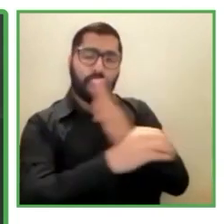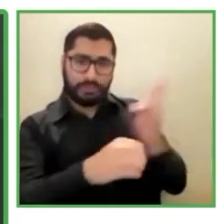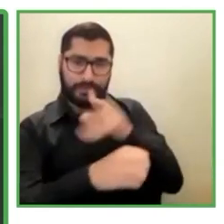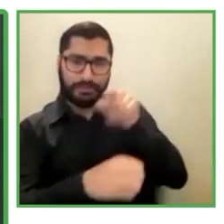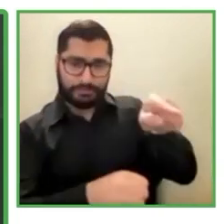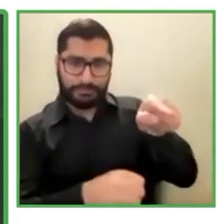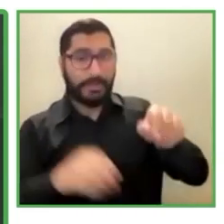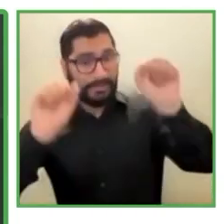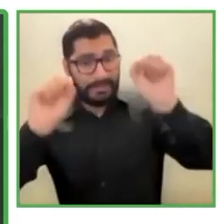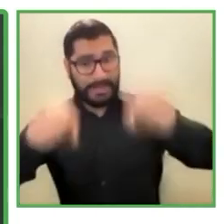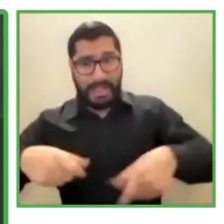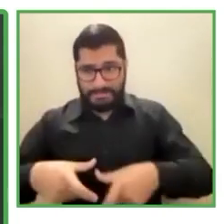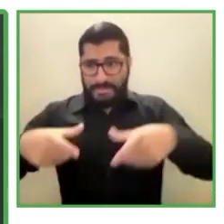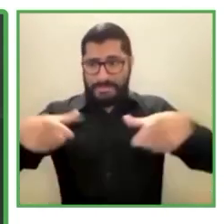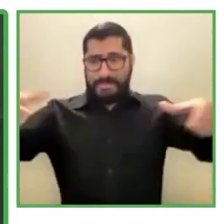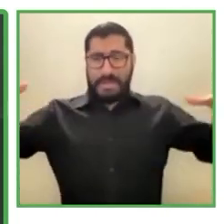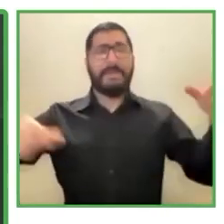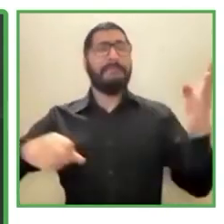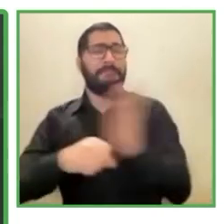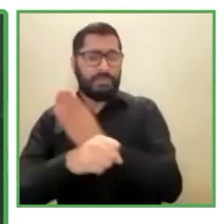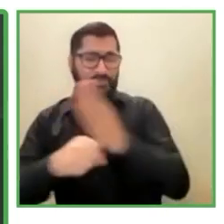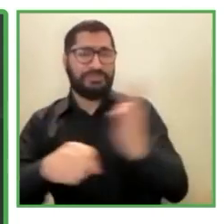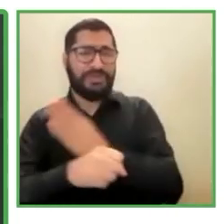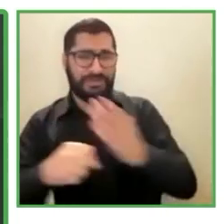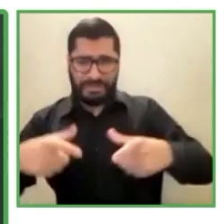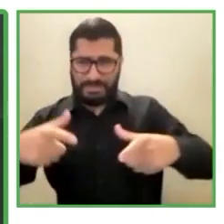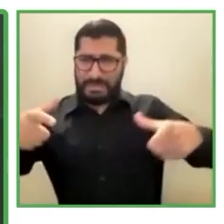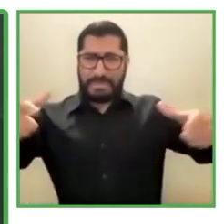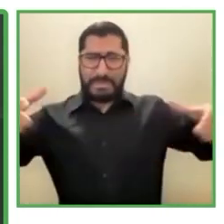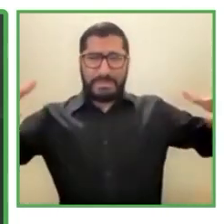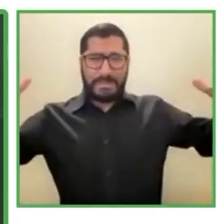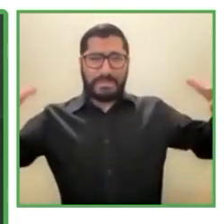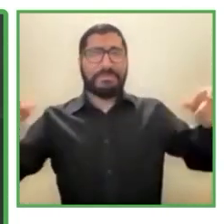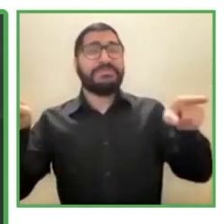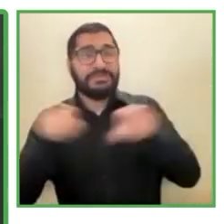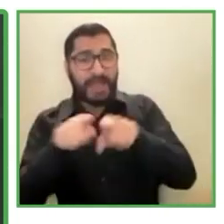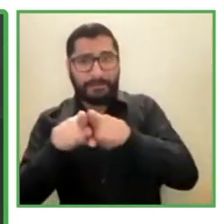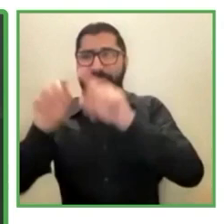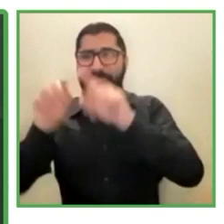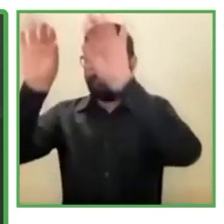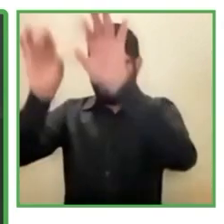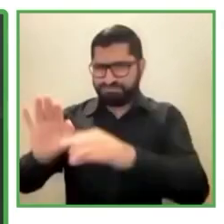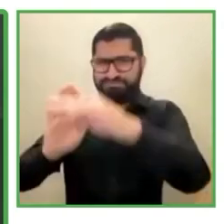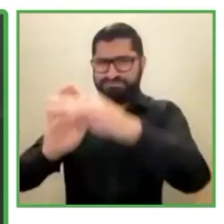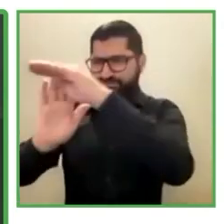and growing automation and digitalization that they face